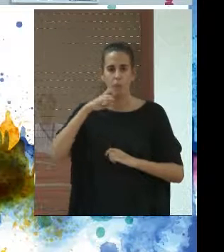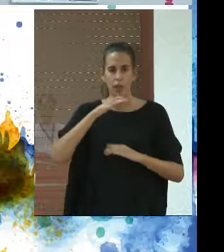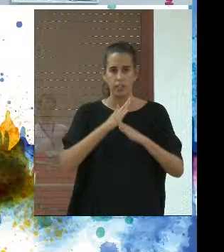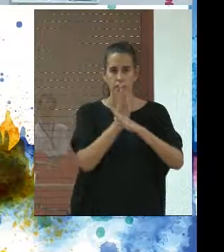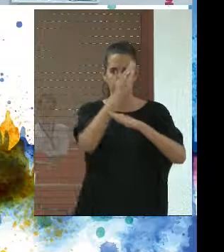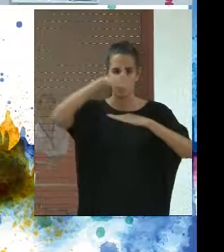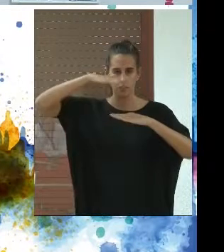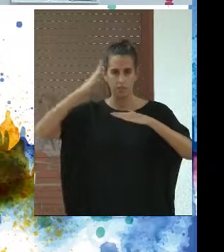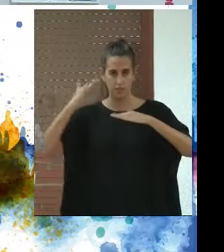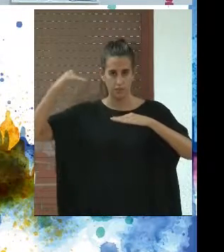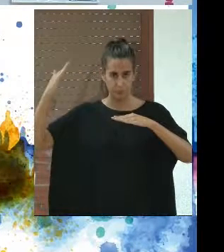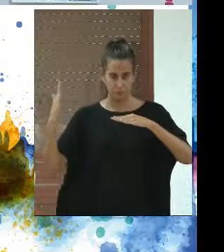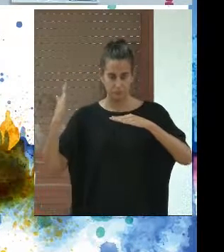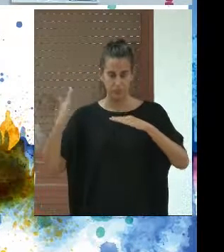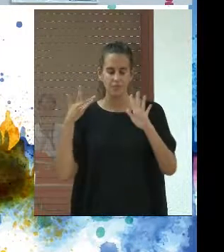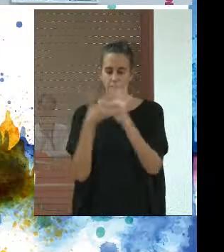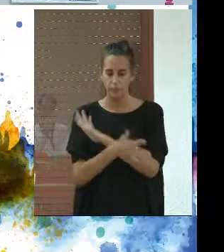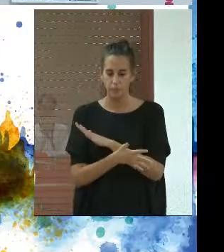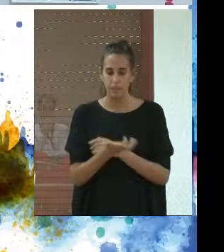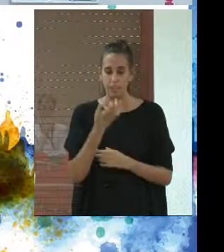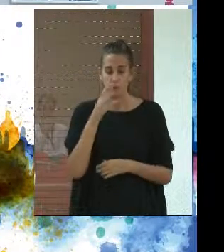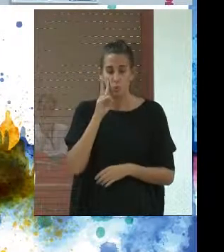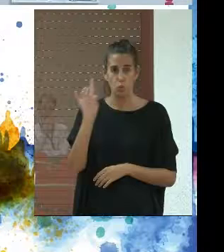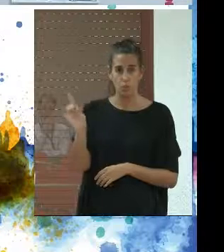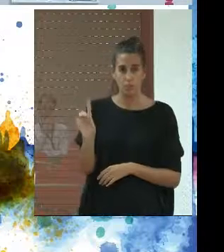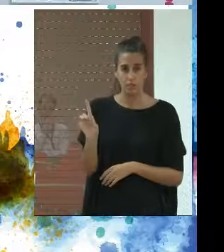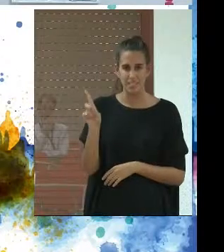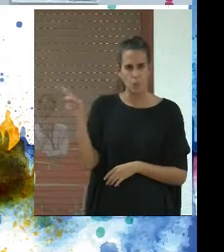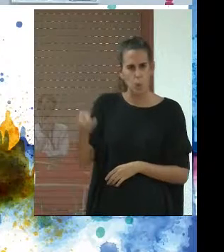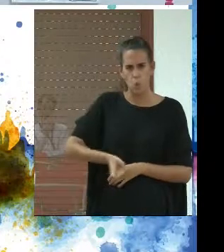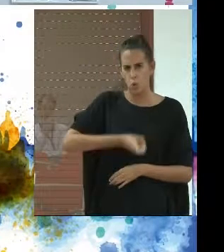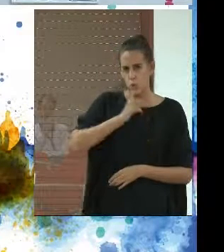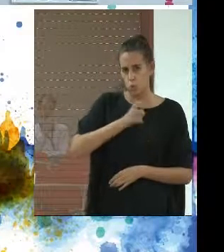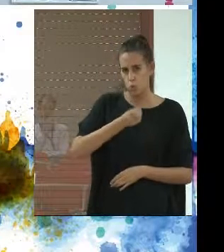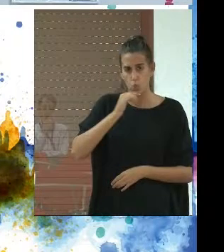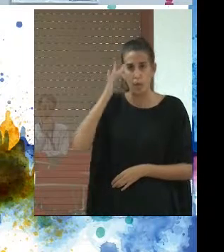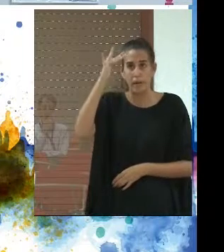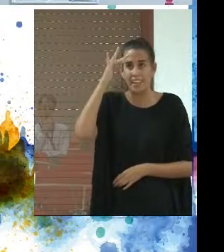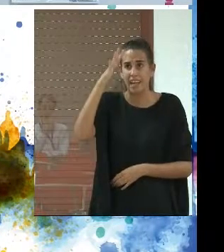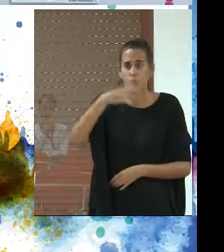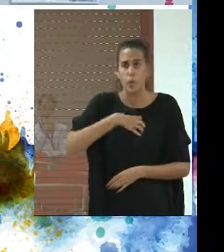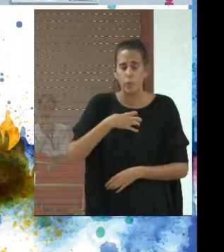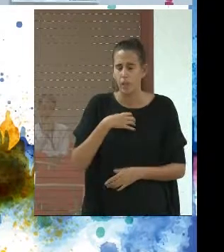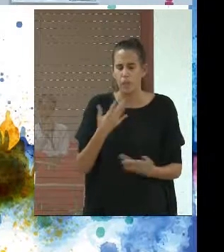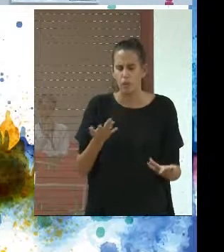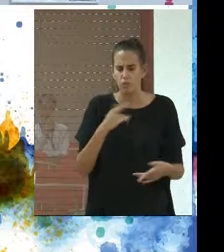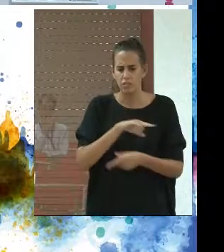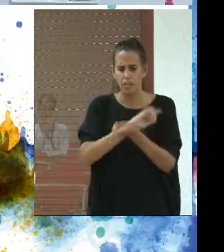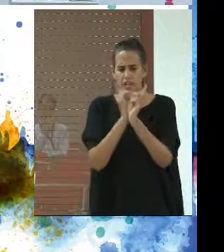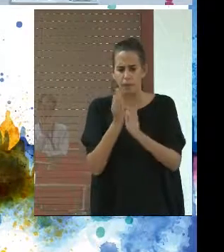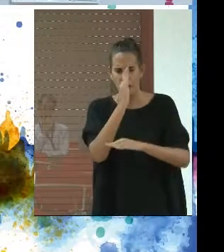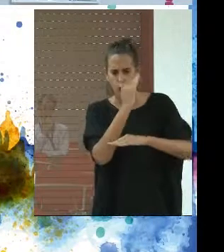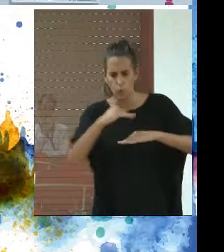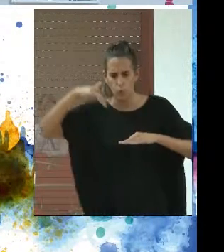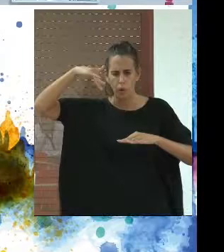change the value of the variables. In other words, with that, if they can't see, this is very difficult to explain. It's hard to imagine.